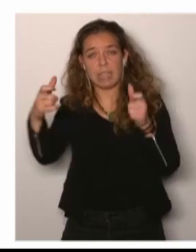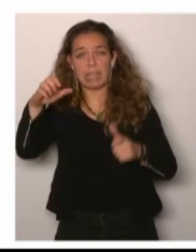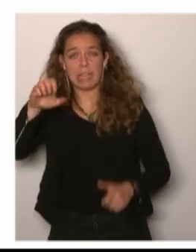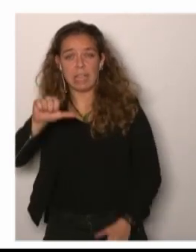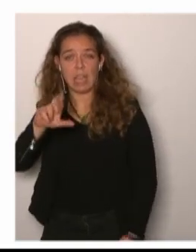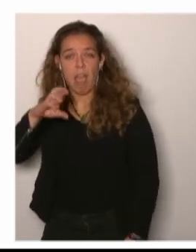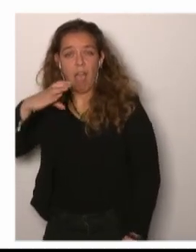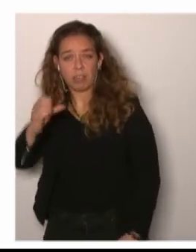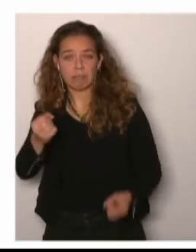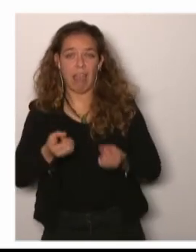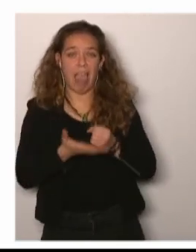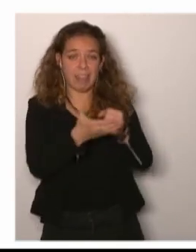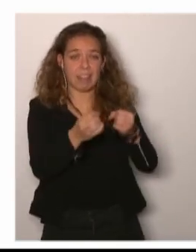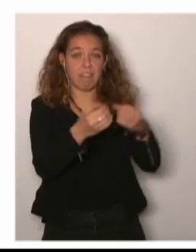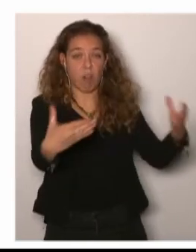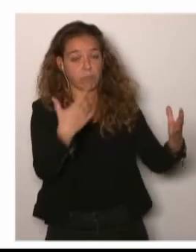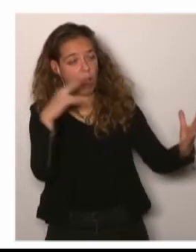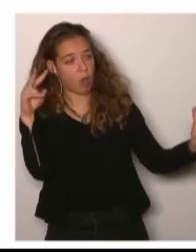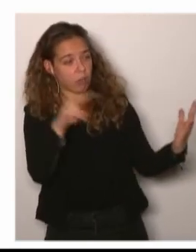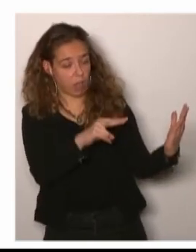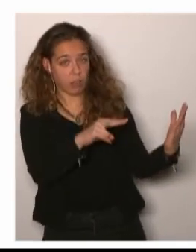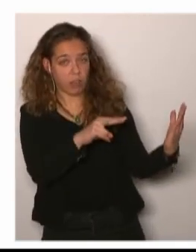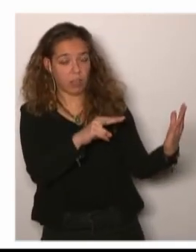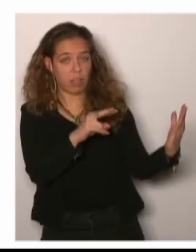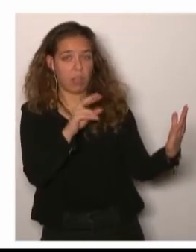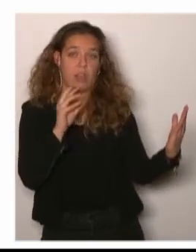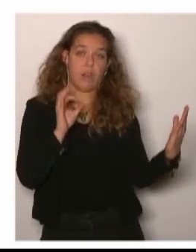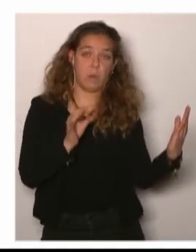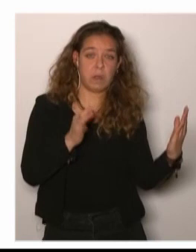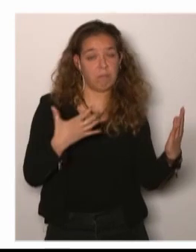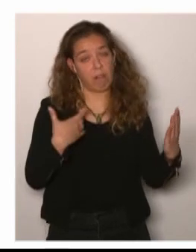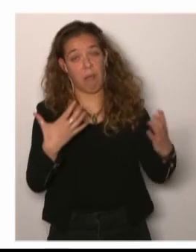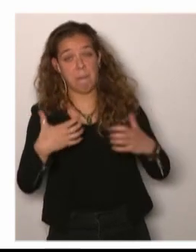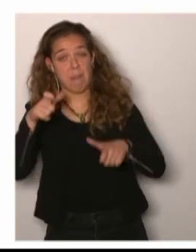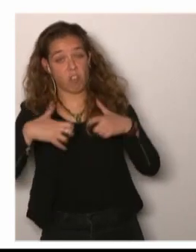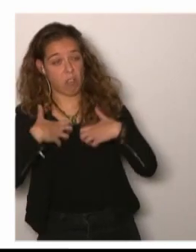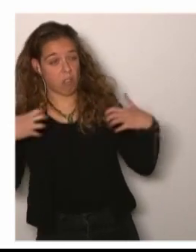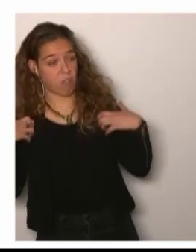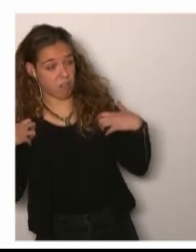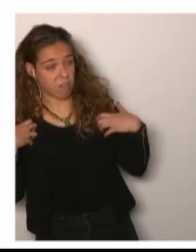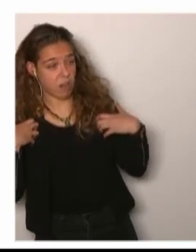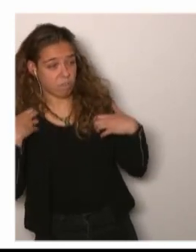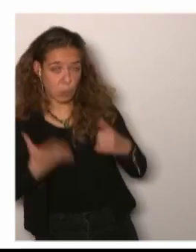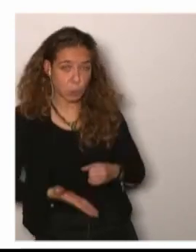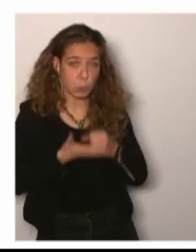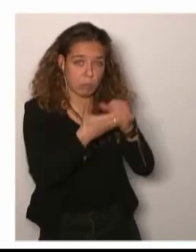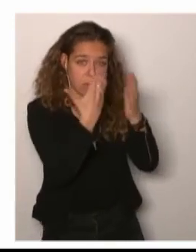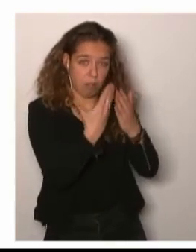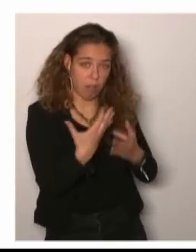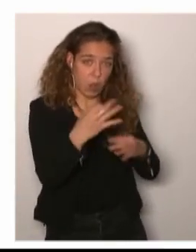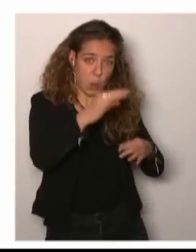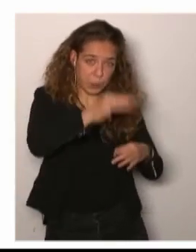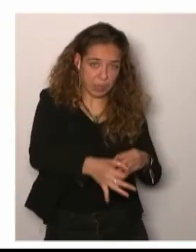valid. I'm a vegetarian myself, but one of the messages in the cancer plan refers to the consumption of red